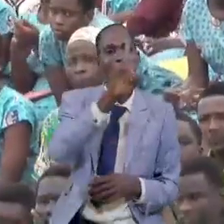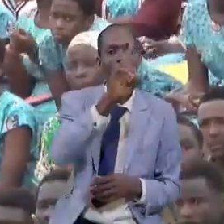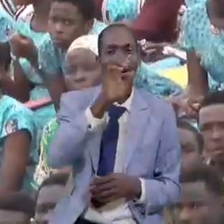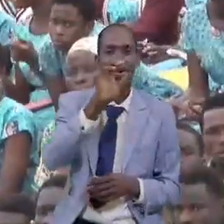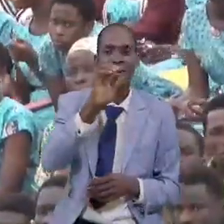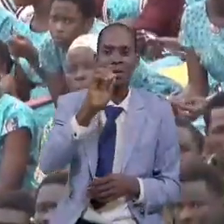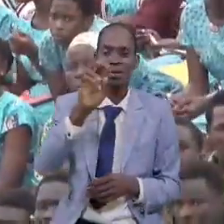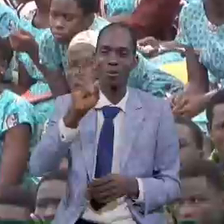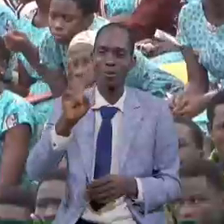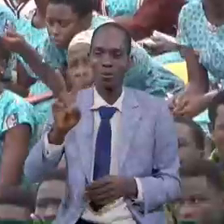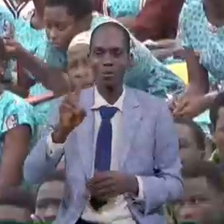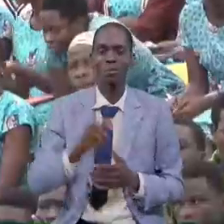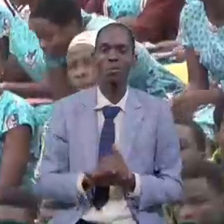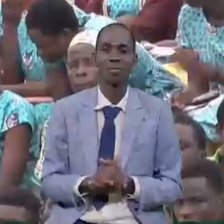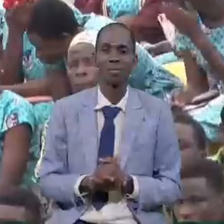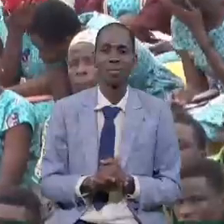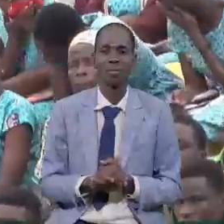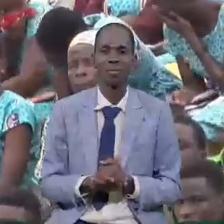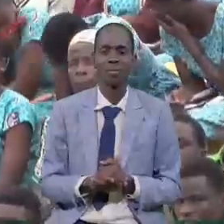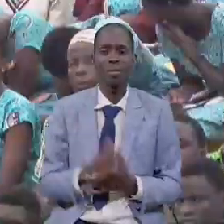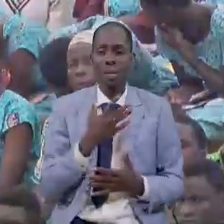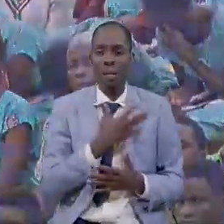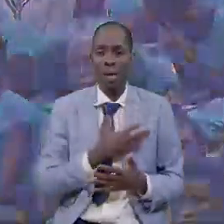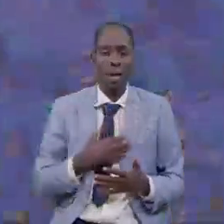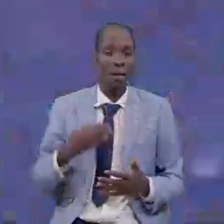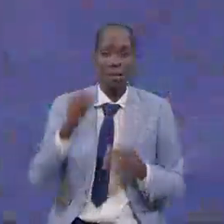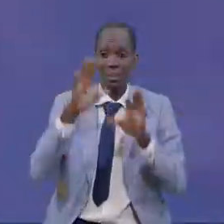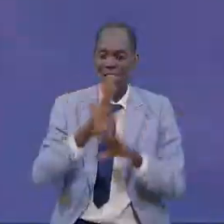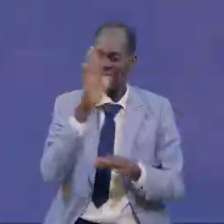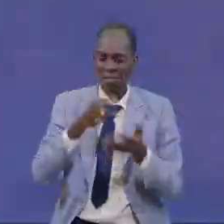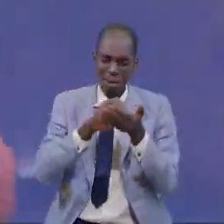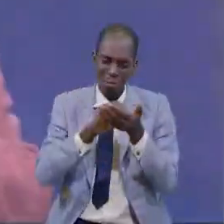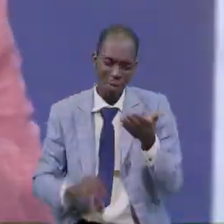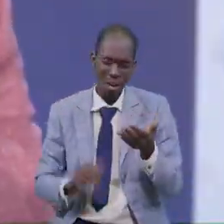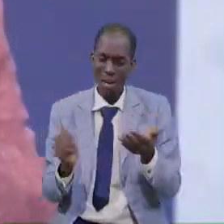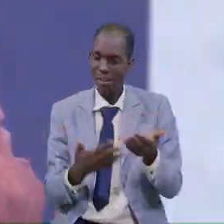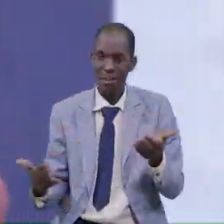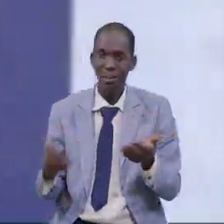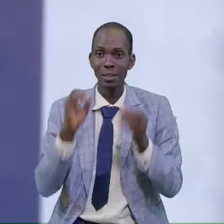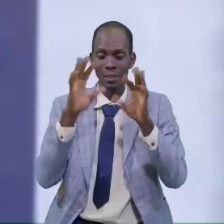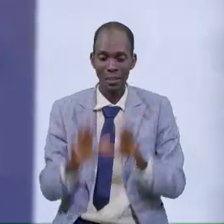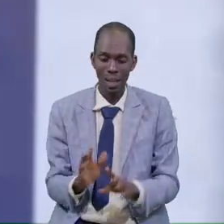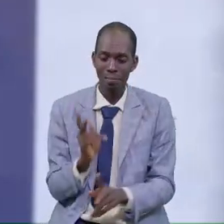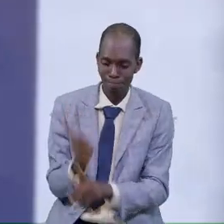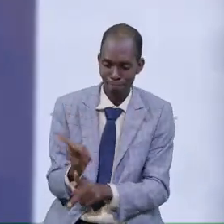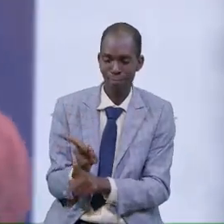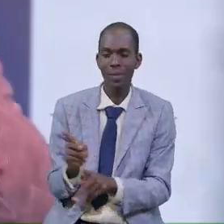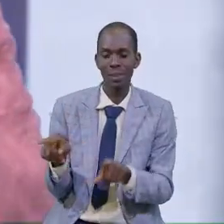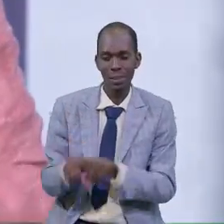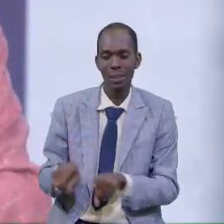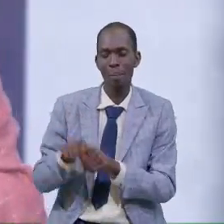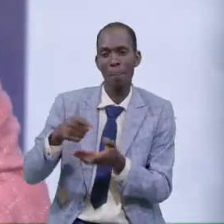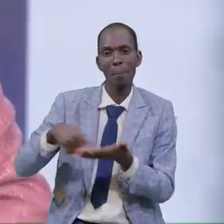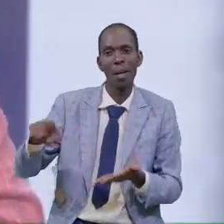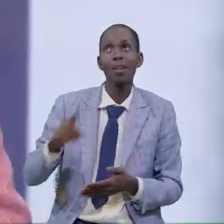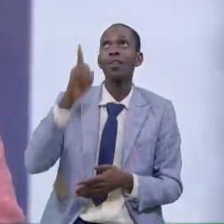102. And he did not subtract anything. He left it like that. God was going to